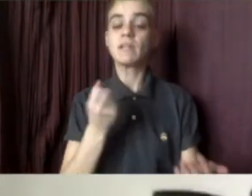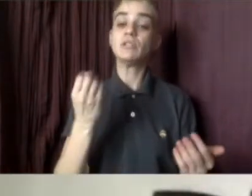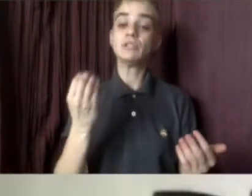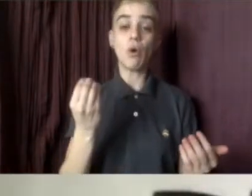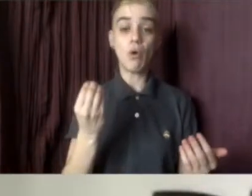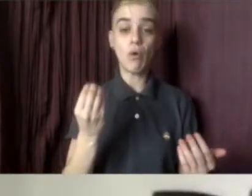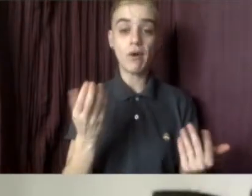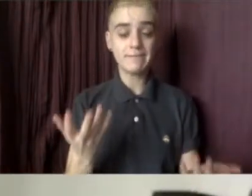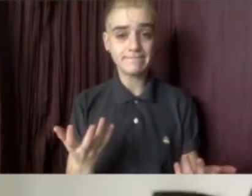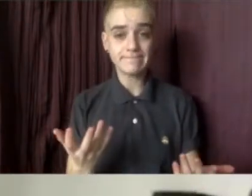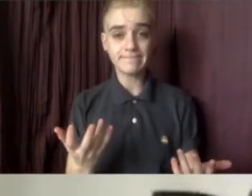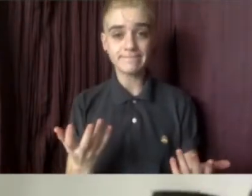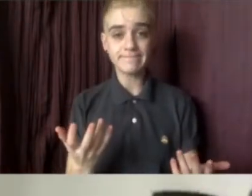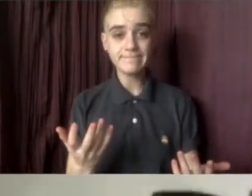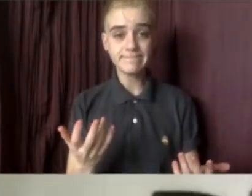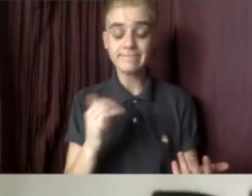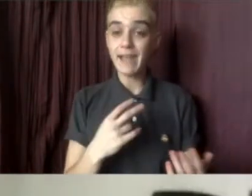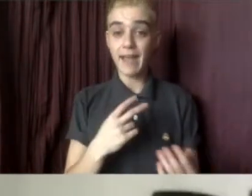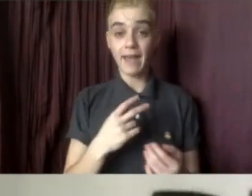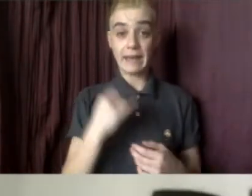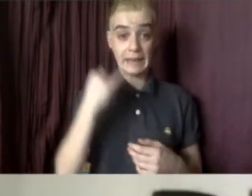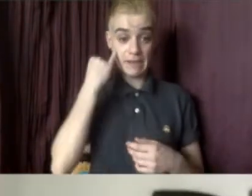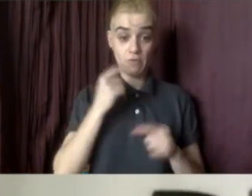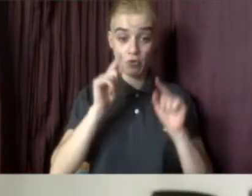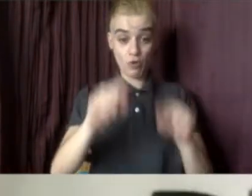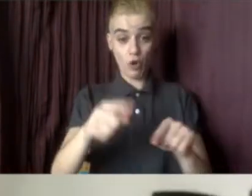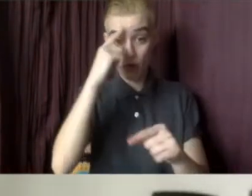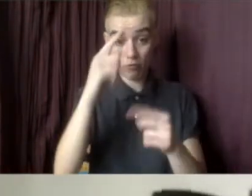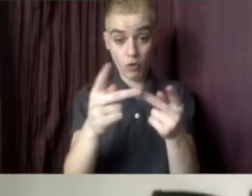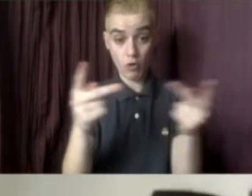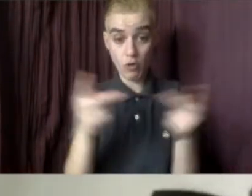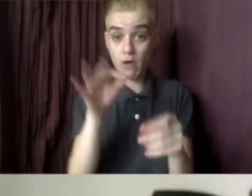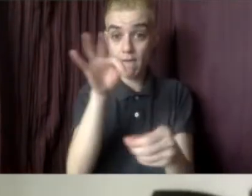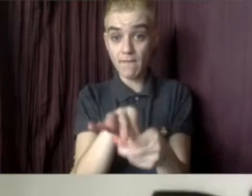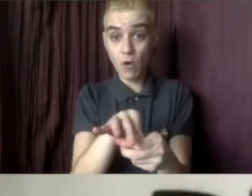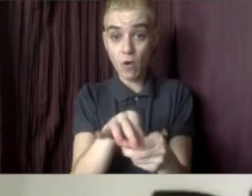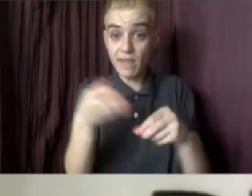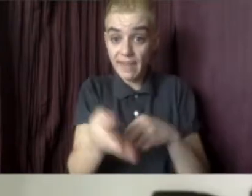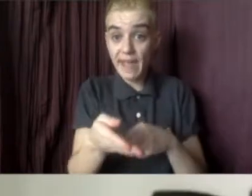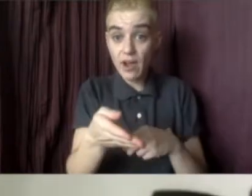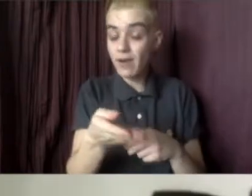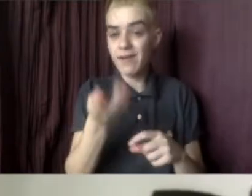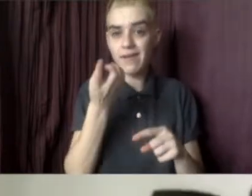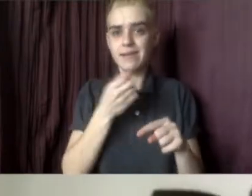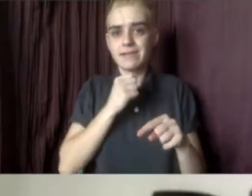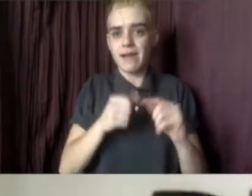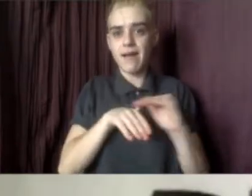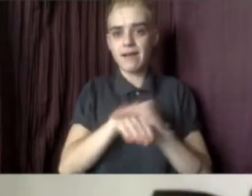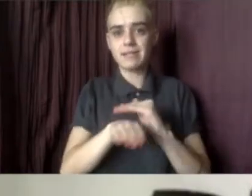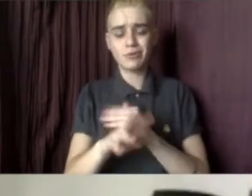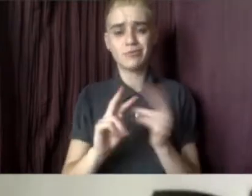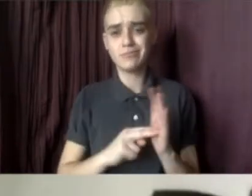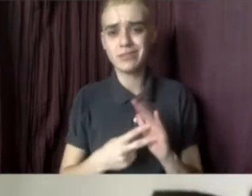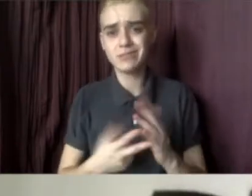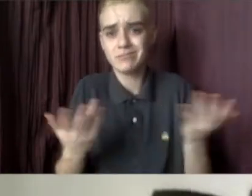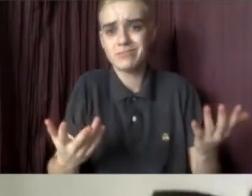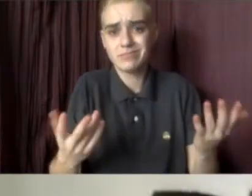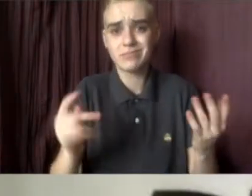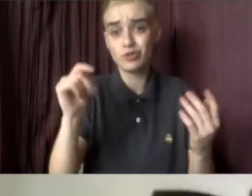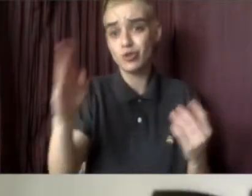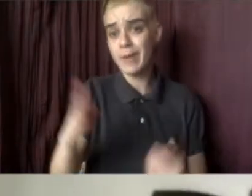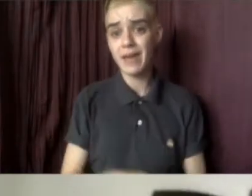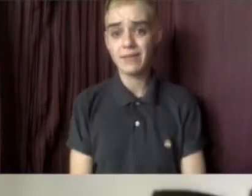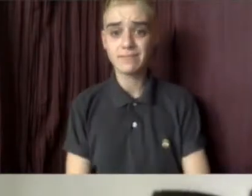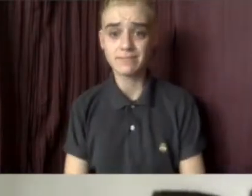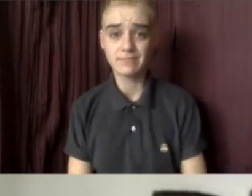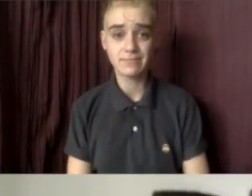in. So we have issues and concerns about that. We've done we do every year, every election, there's